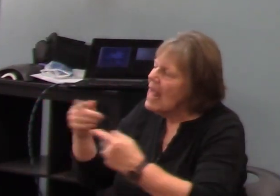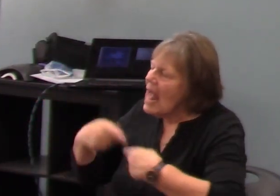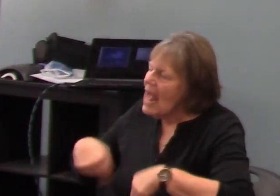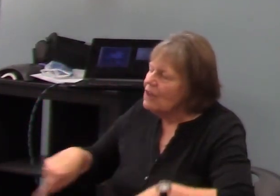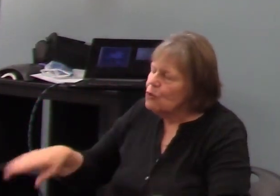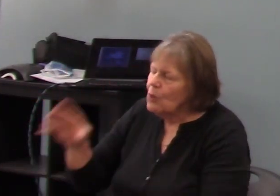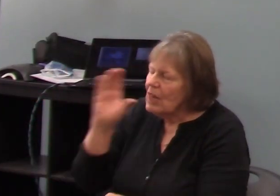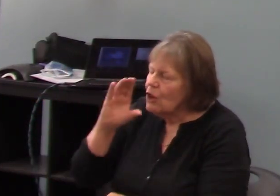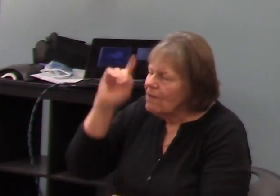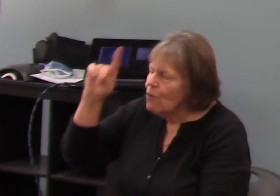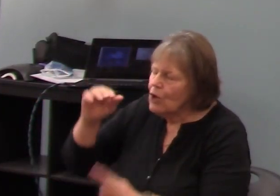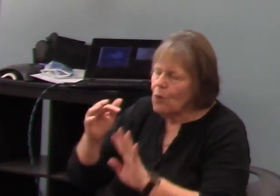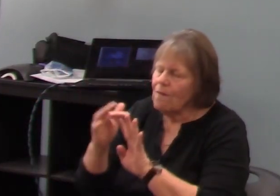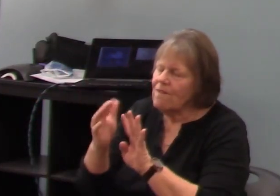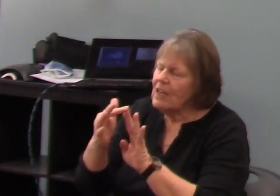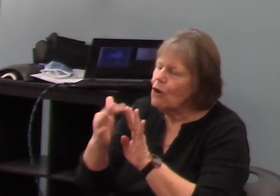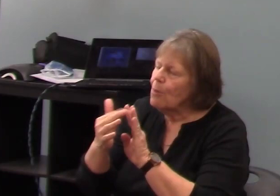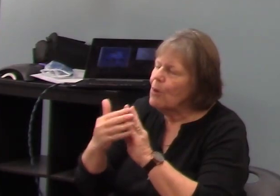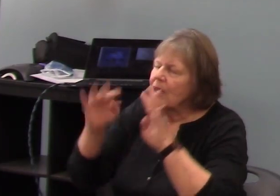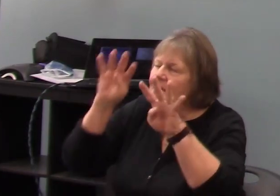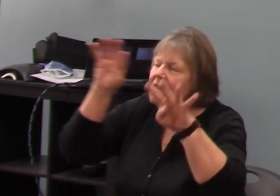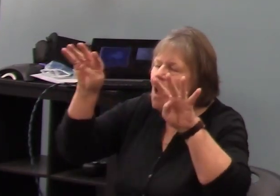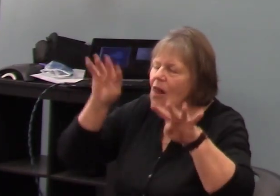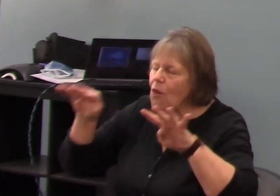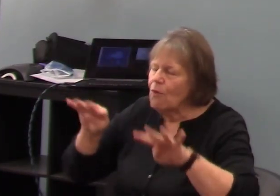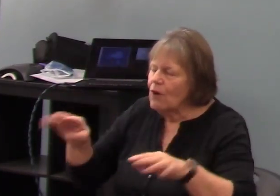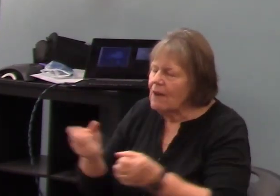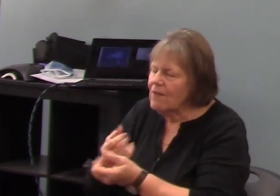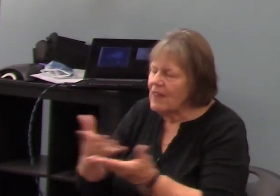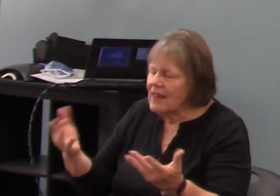these things in your Son's name. Amen. Amen.